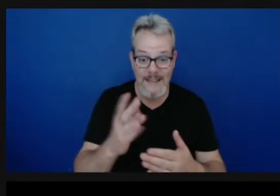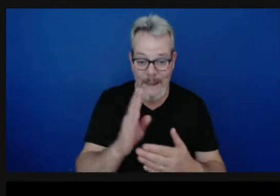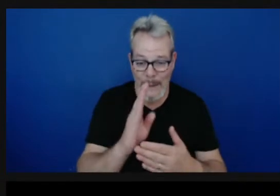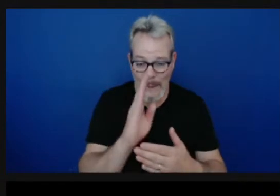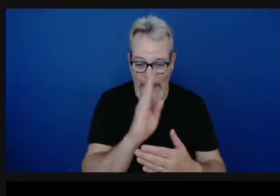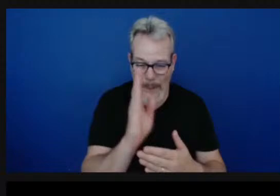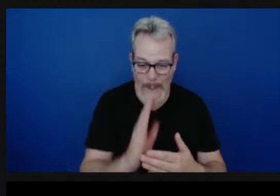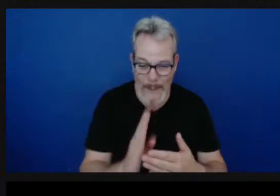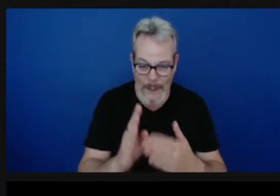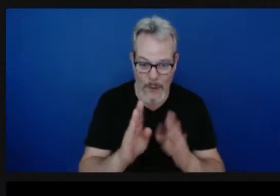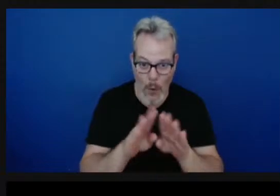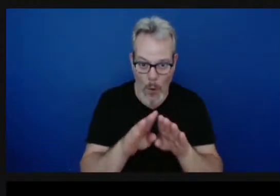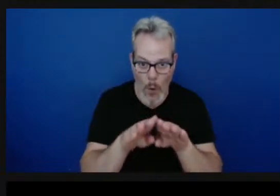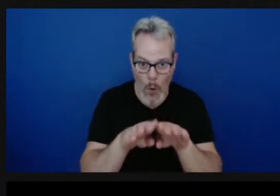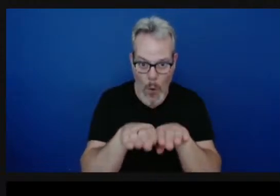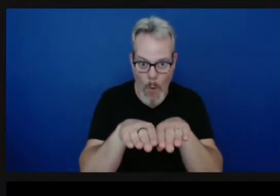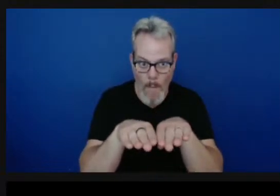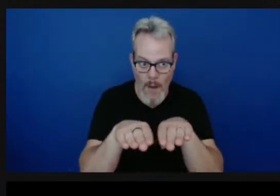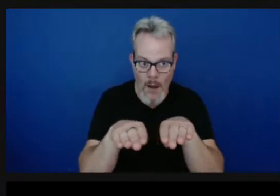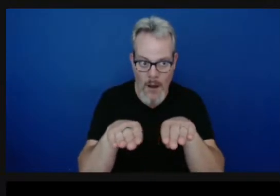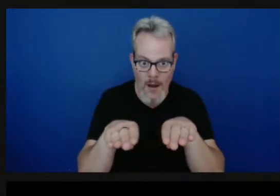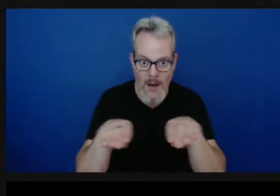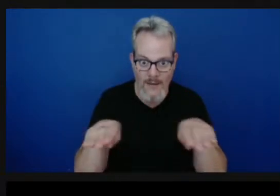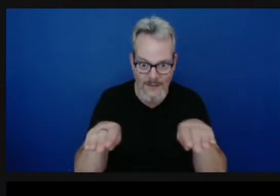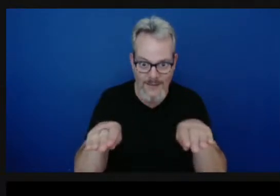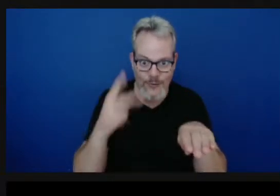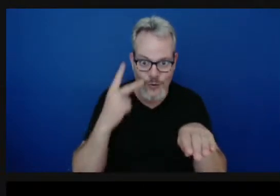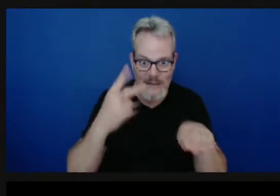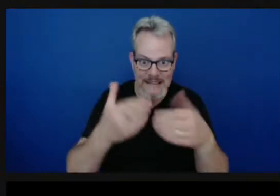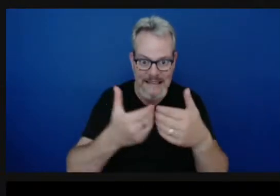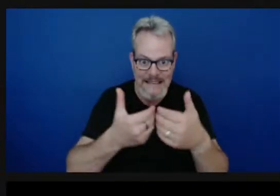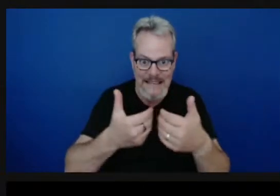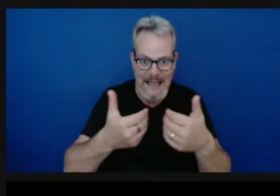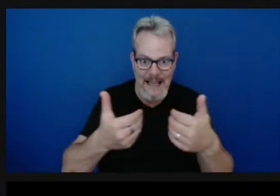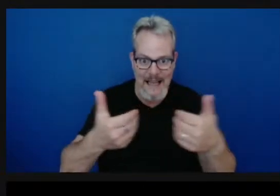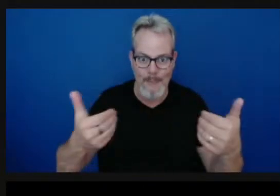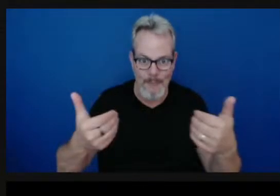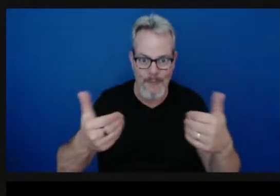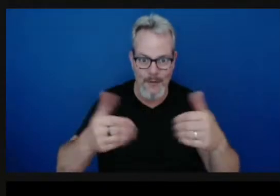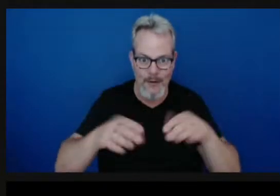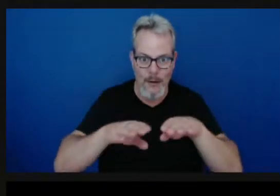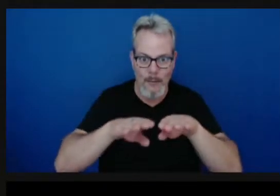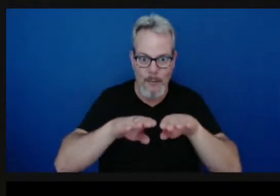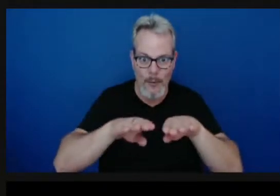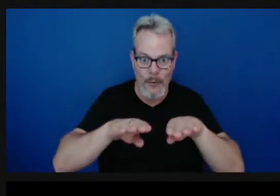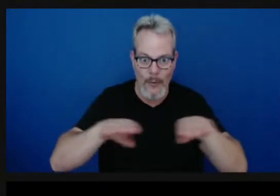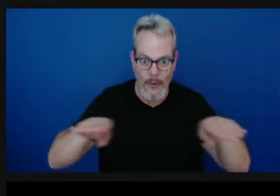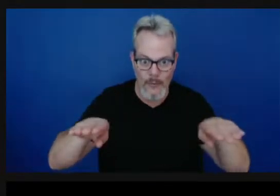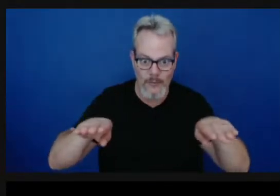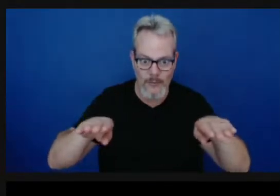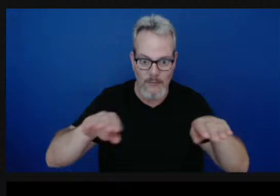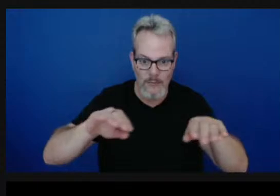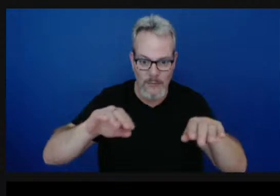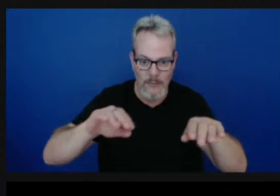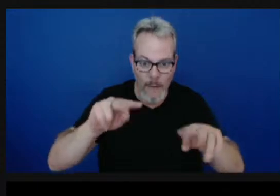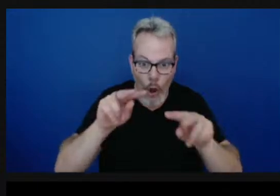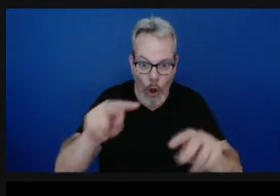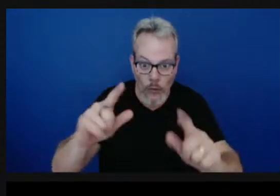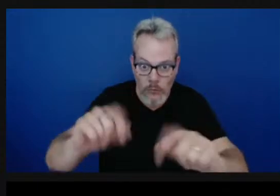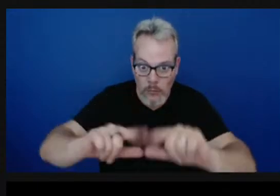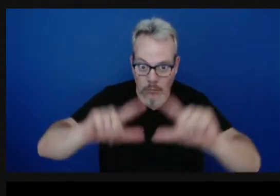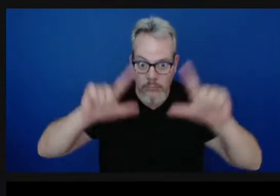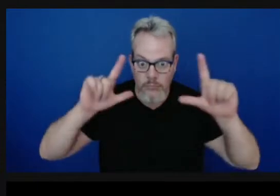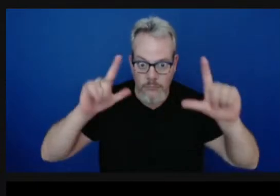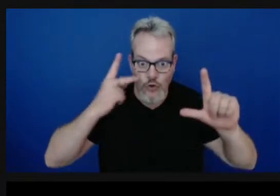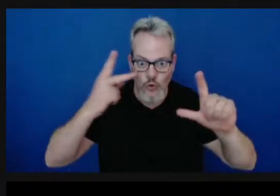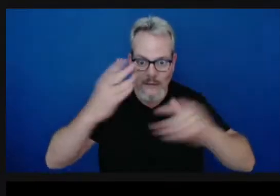there. And you actually can see the edges moving apart. And it's actually bulging, and if you look closely, you actually can see some